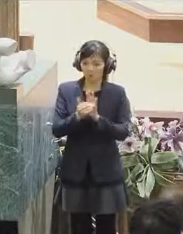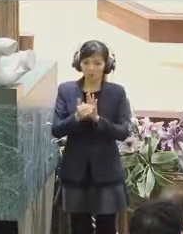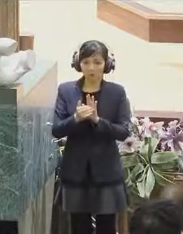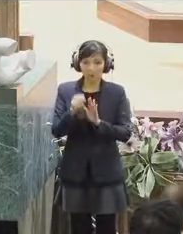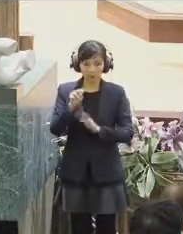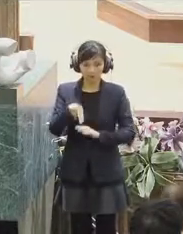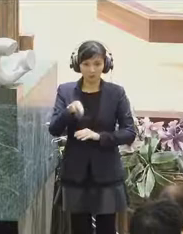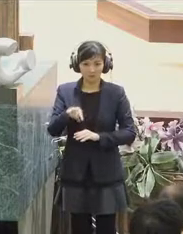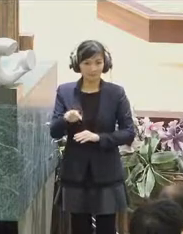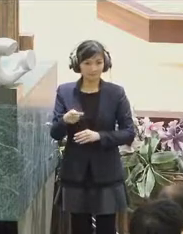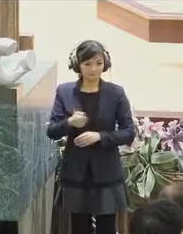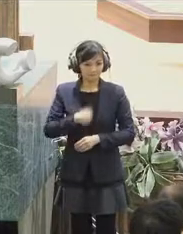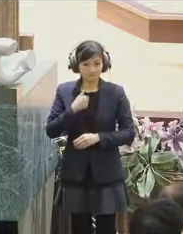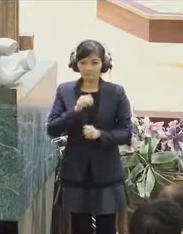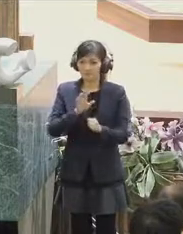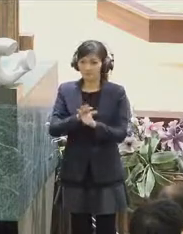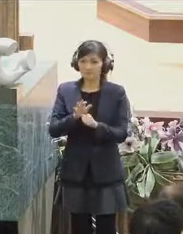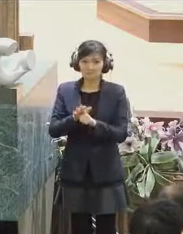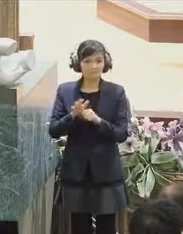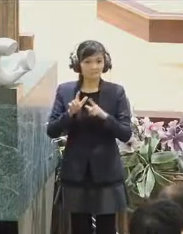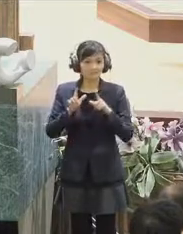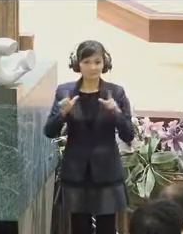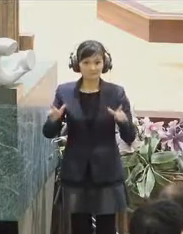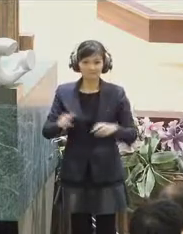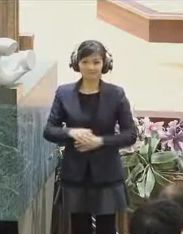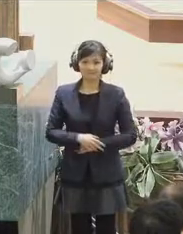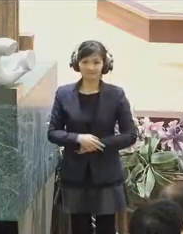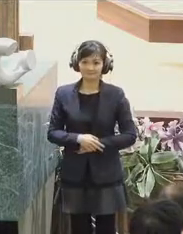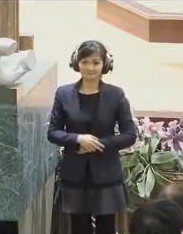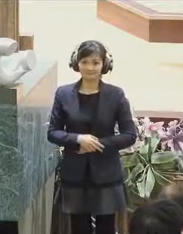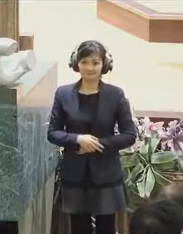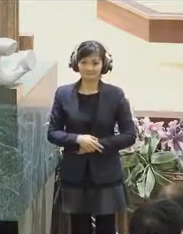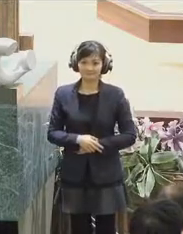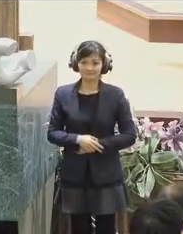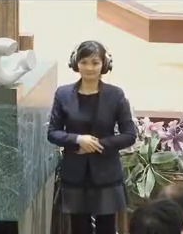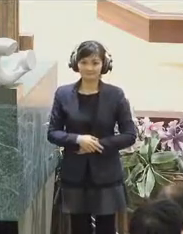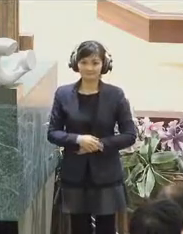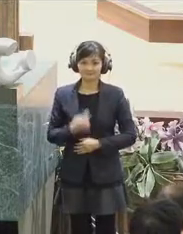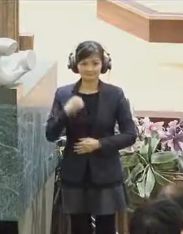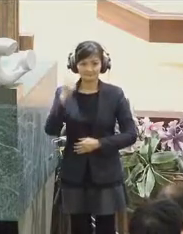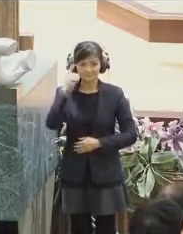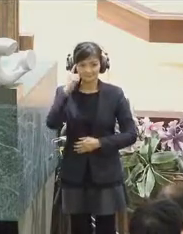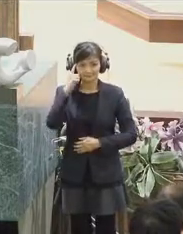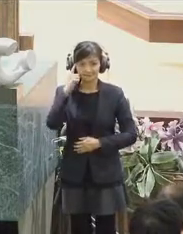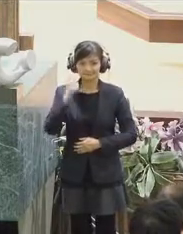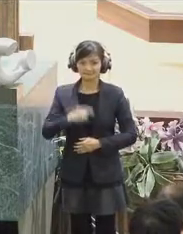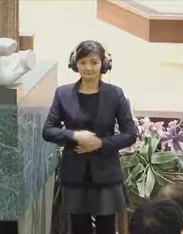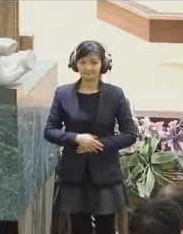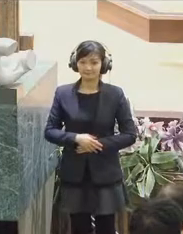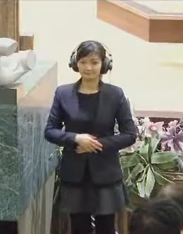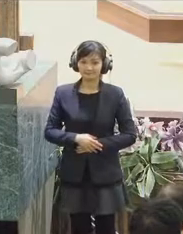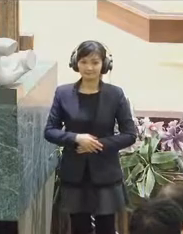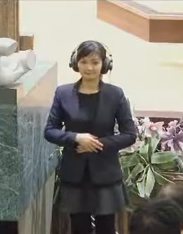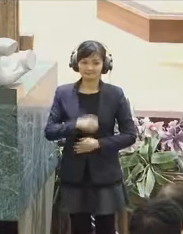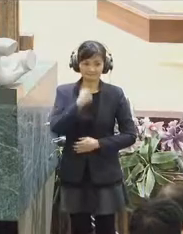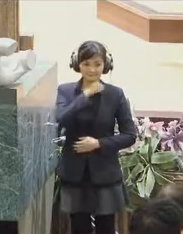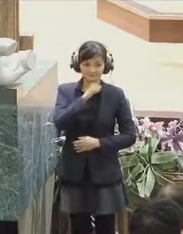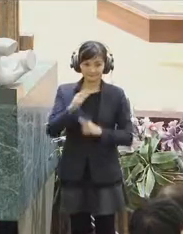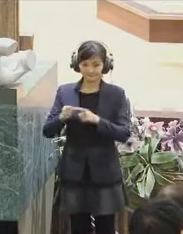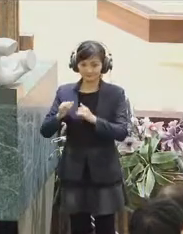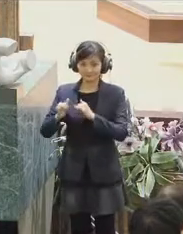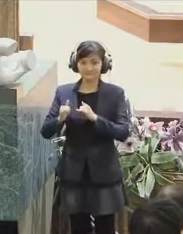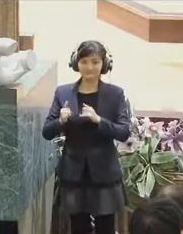Taiwan's approach is a wonderful blueprint, but it cannot easily be adopted to all other countries